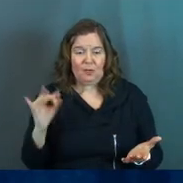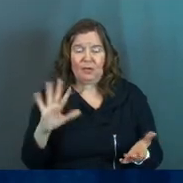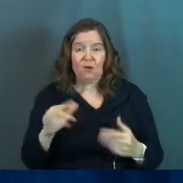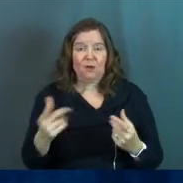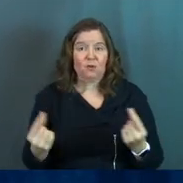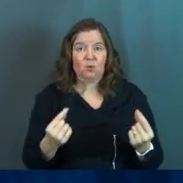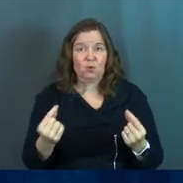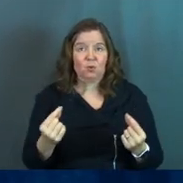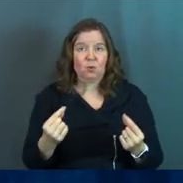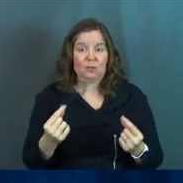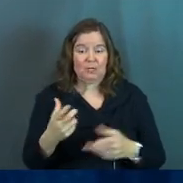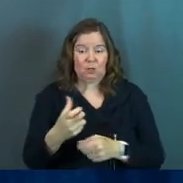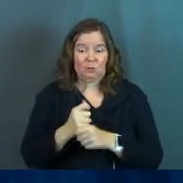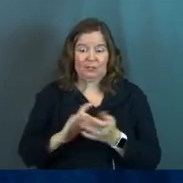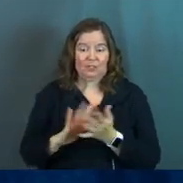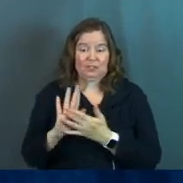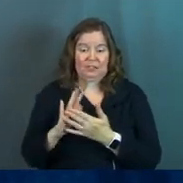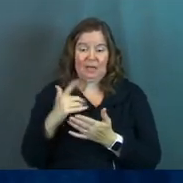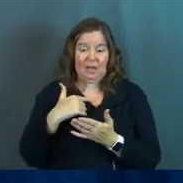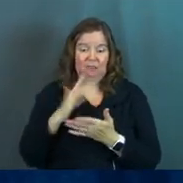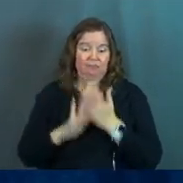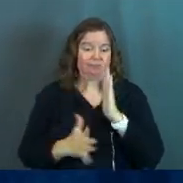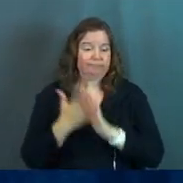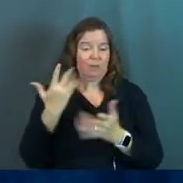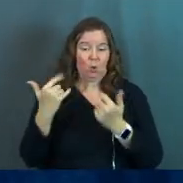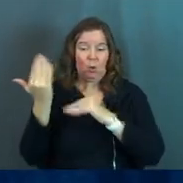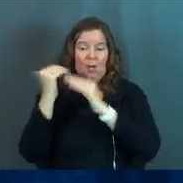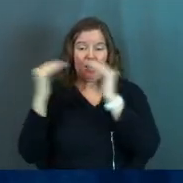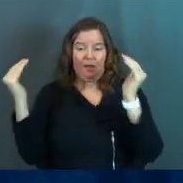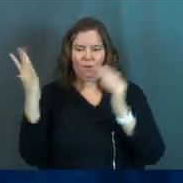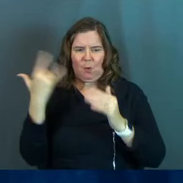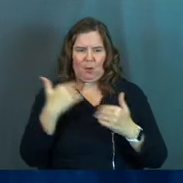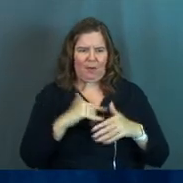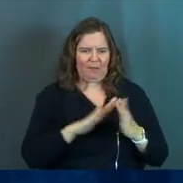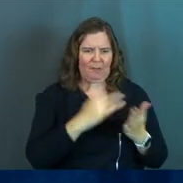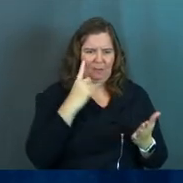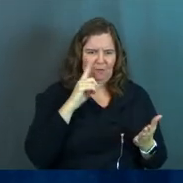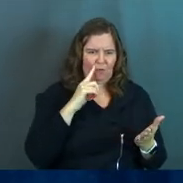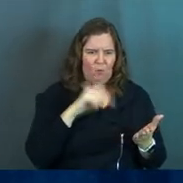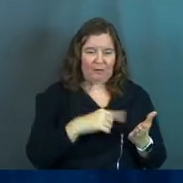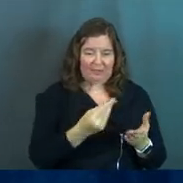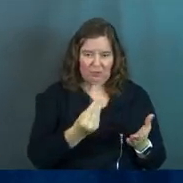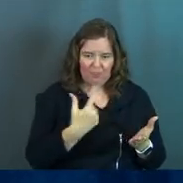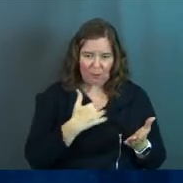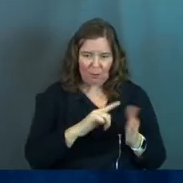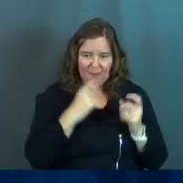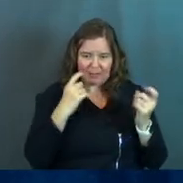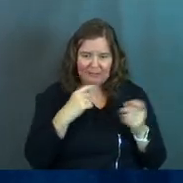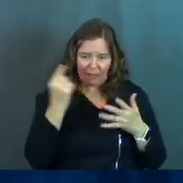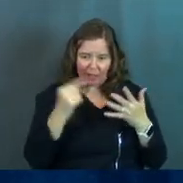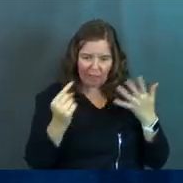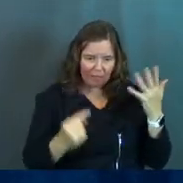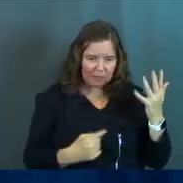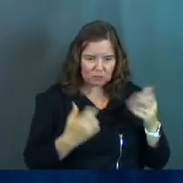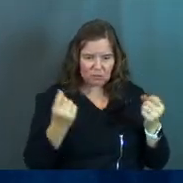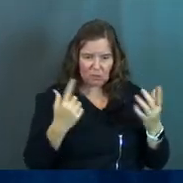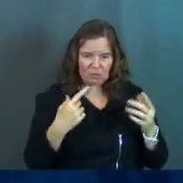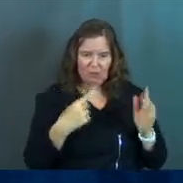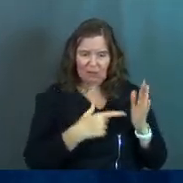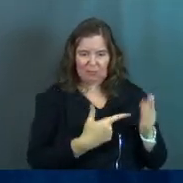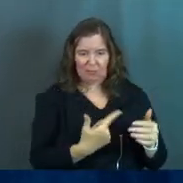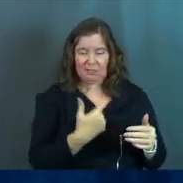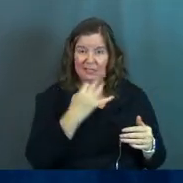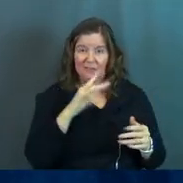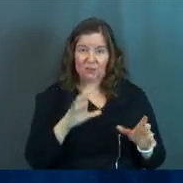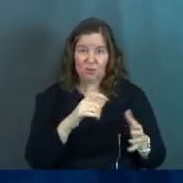If all I got to do is receive Jesus and I'm going to go to heaven, then why I got the Bible for? Is that to tell me what my sin is so that somebody points a gun